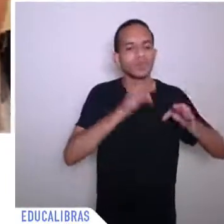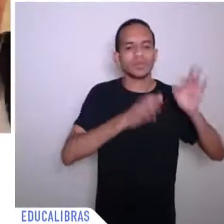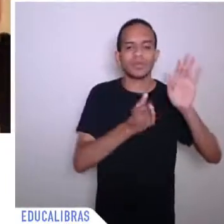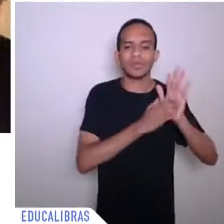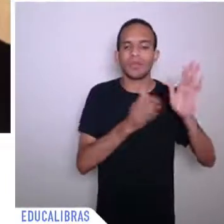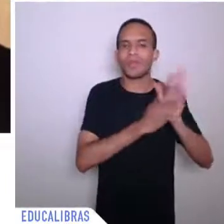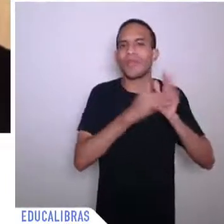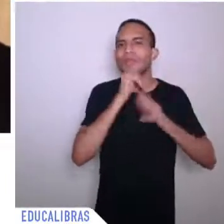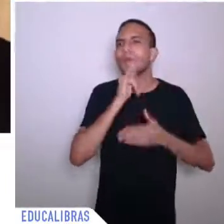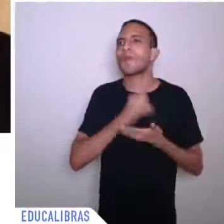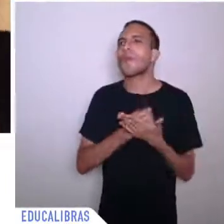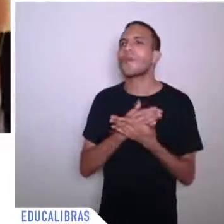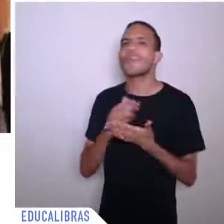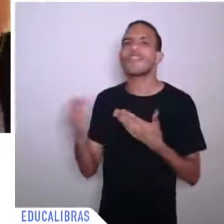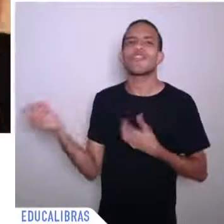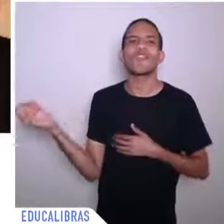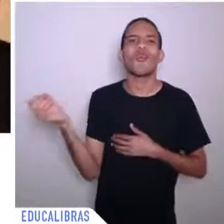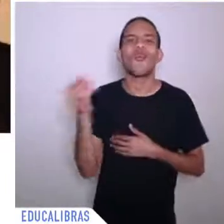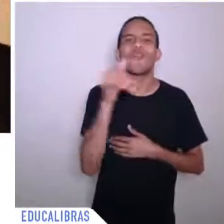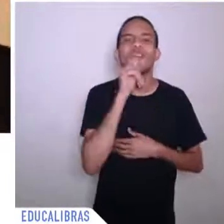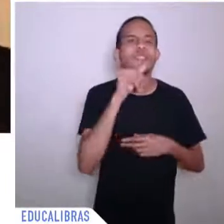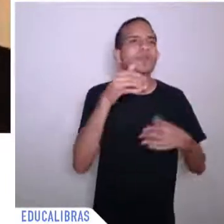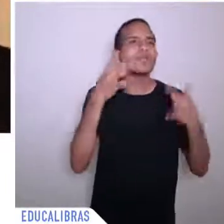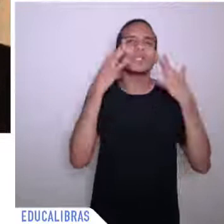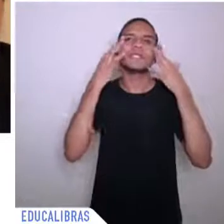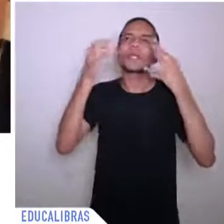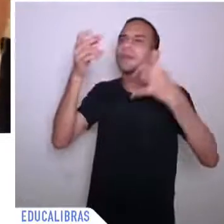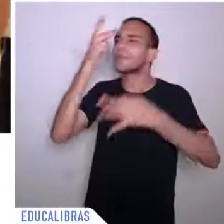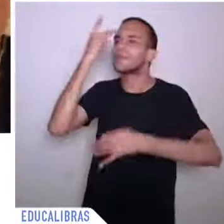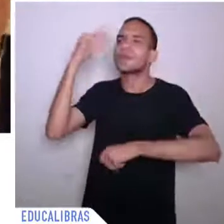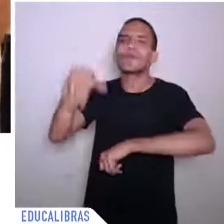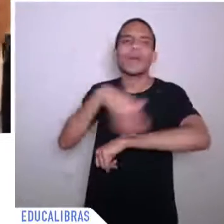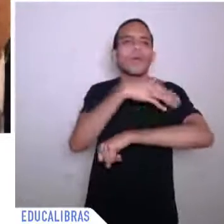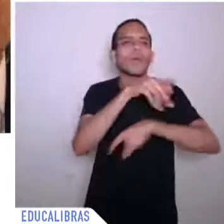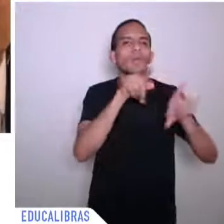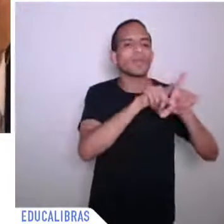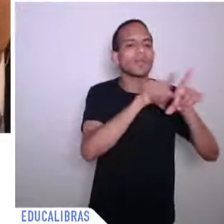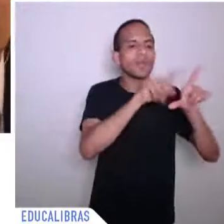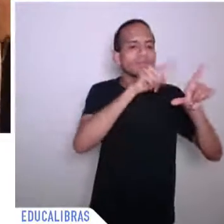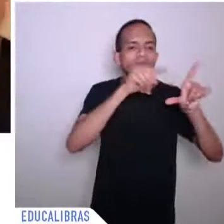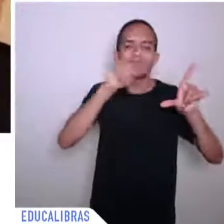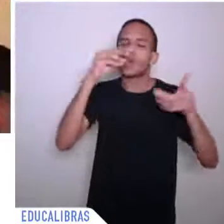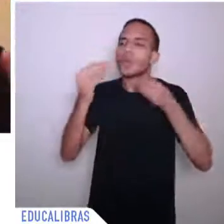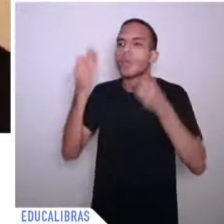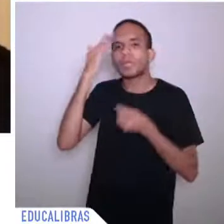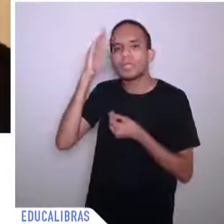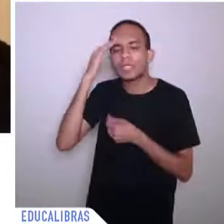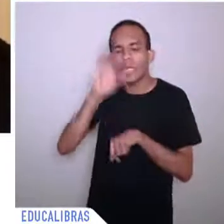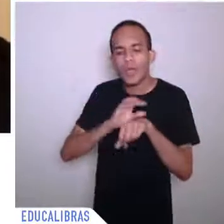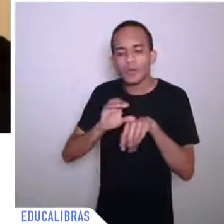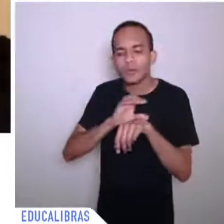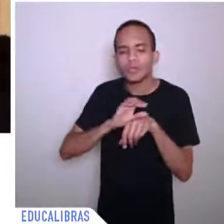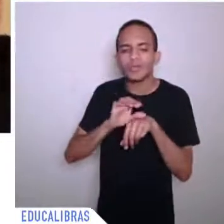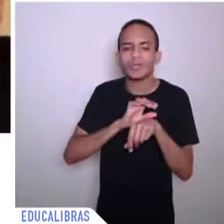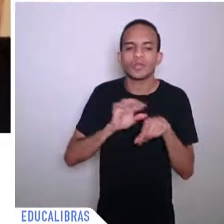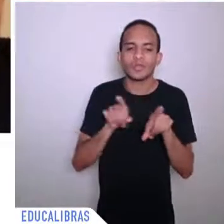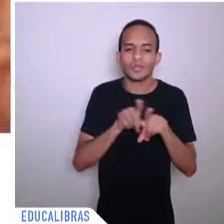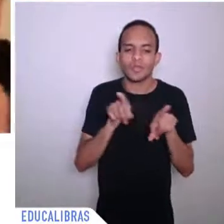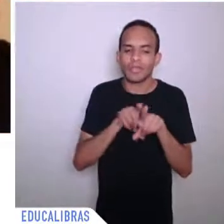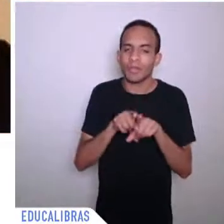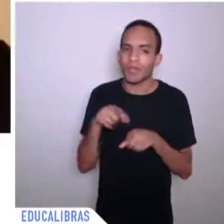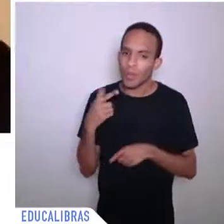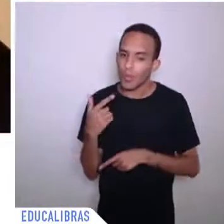We have jurists and judges who promote statistics as a form